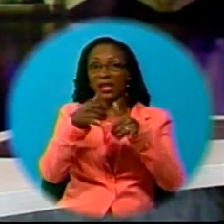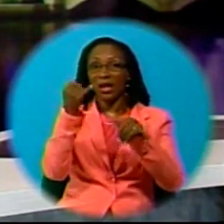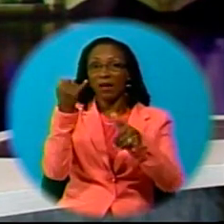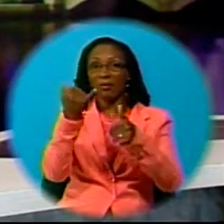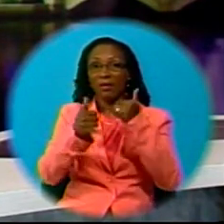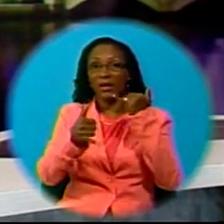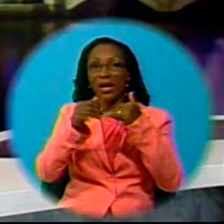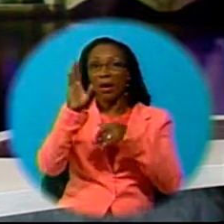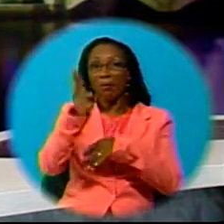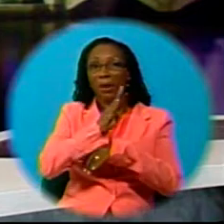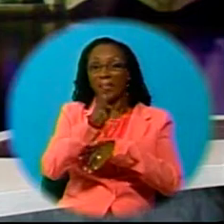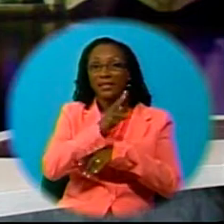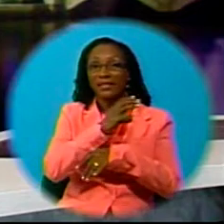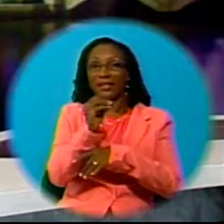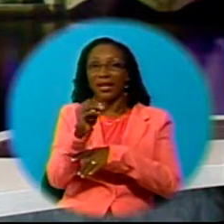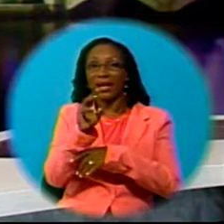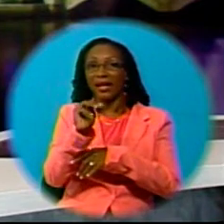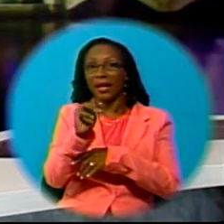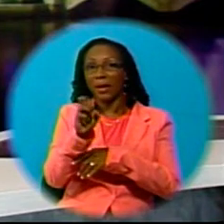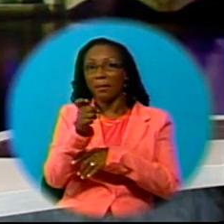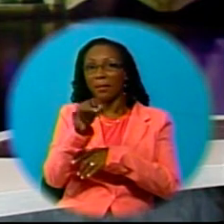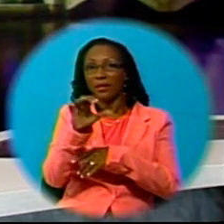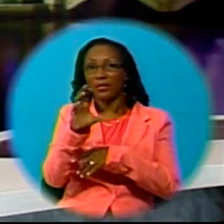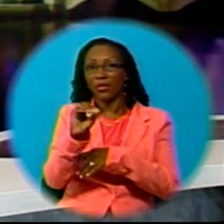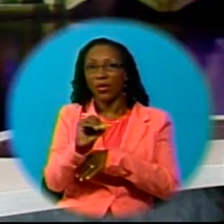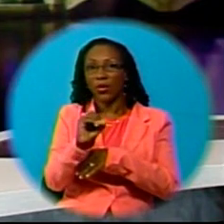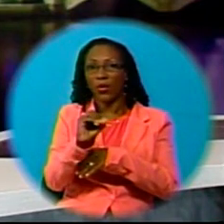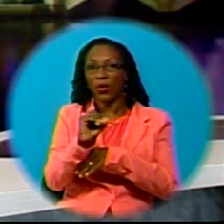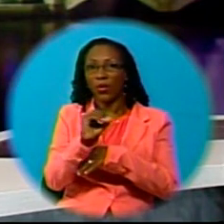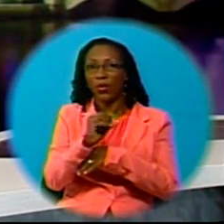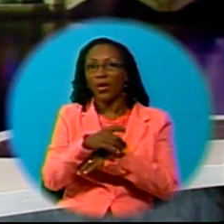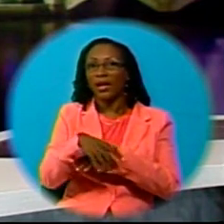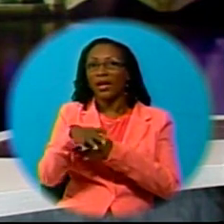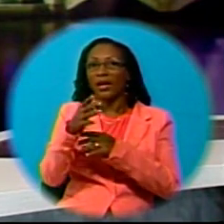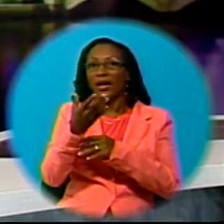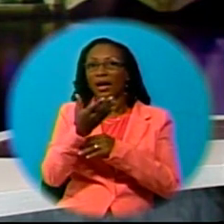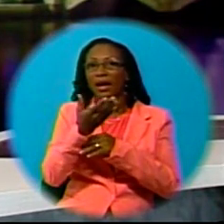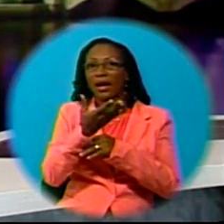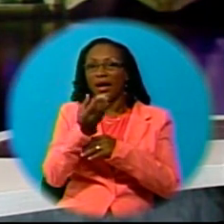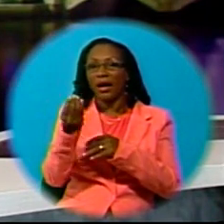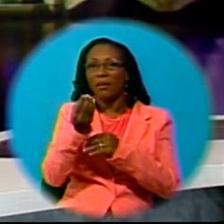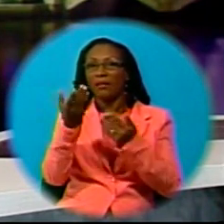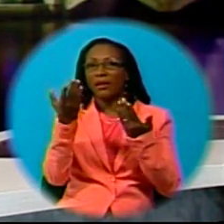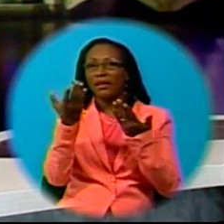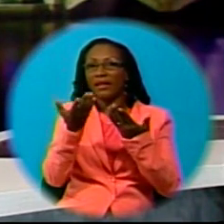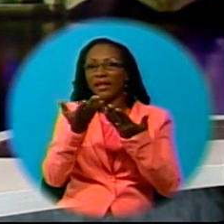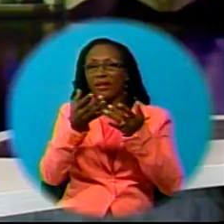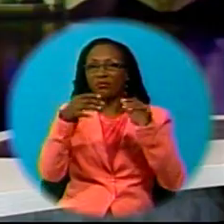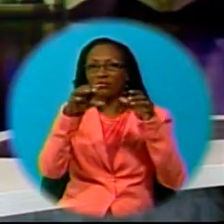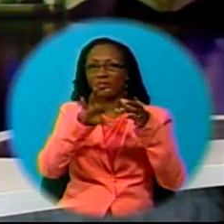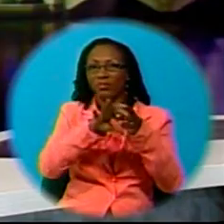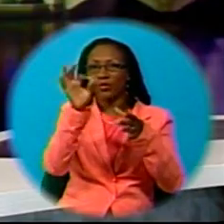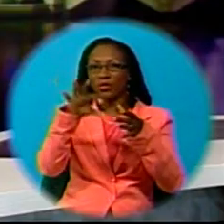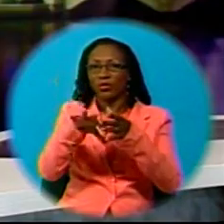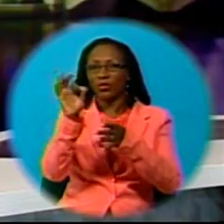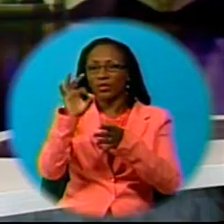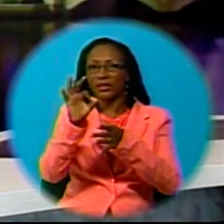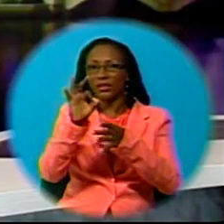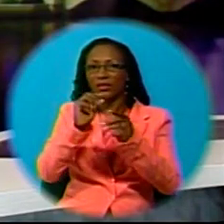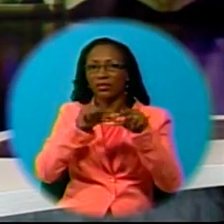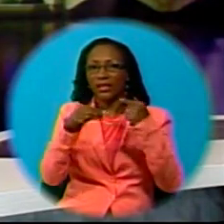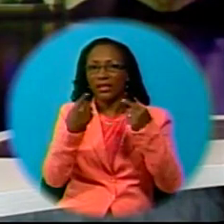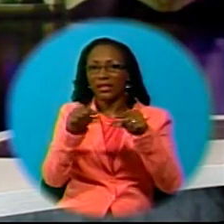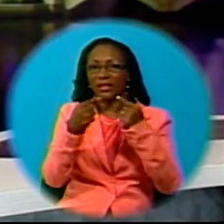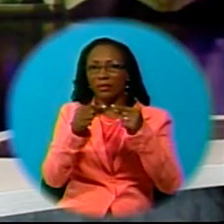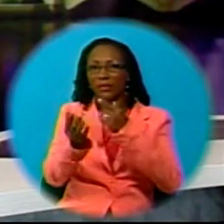Mexico at the Tennis Center in Wilde. The final formality was the match draw, which took place this morning at the BOA headquarters. Again,